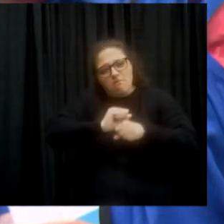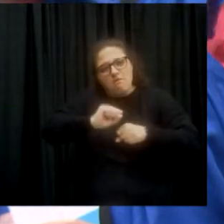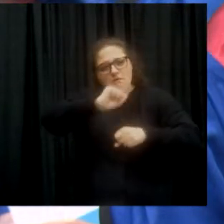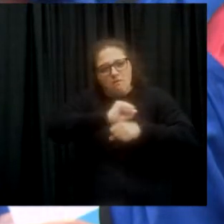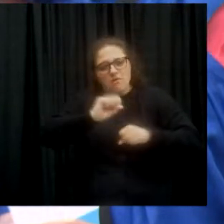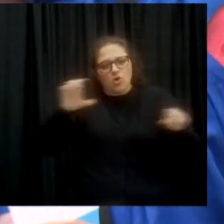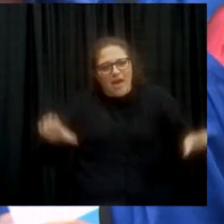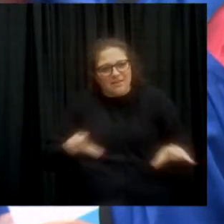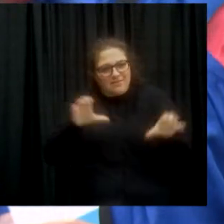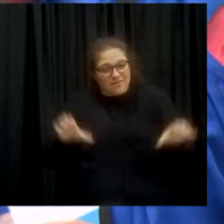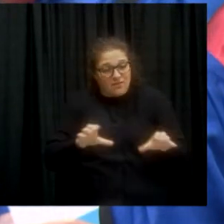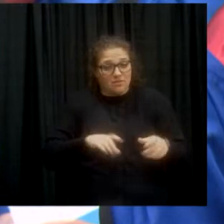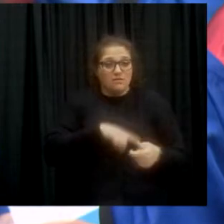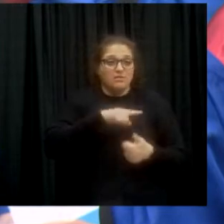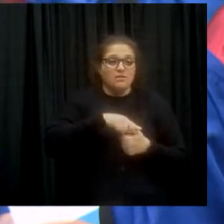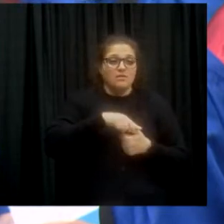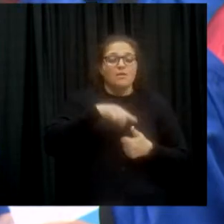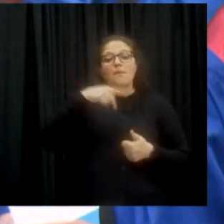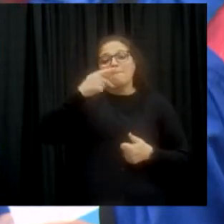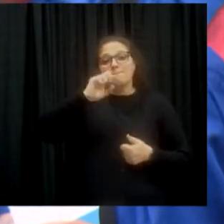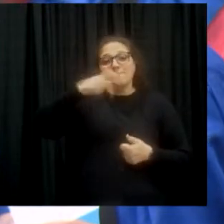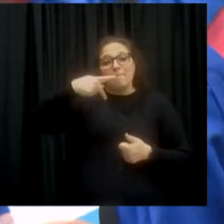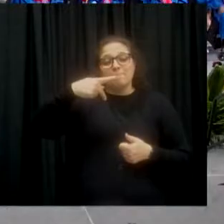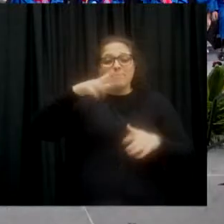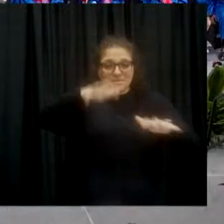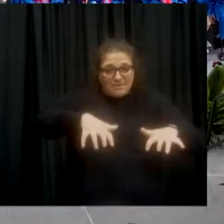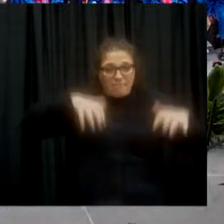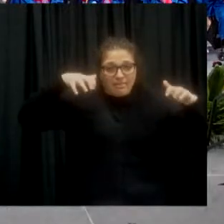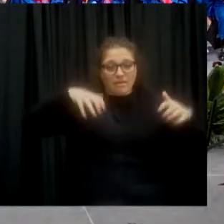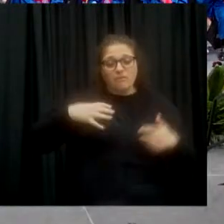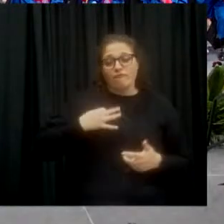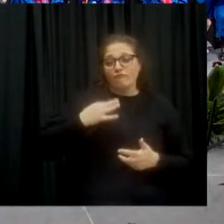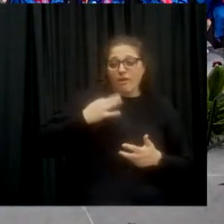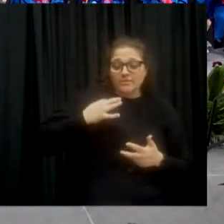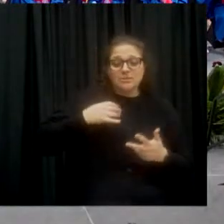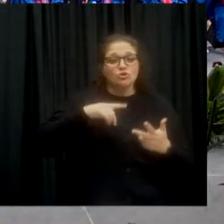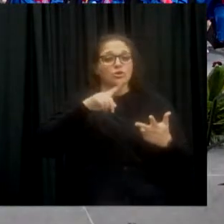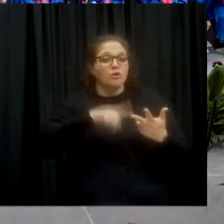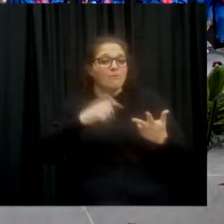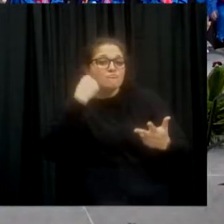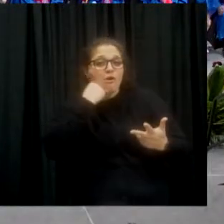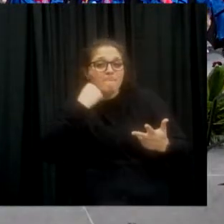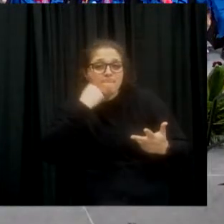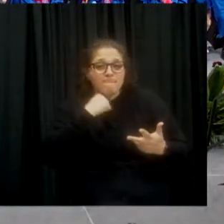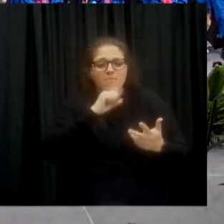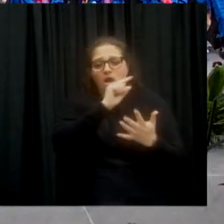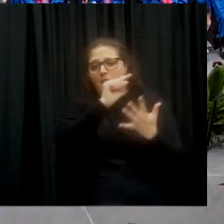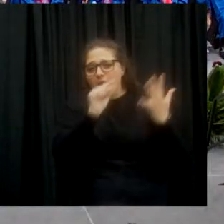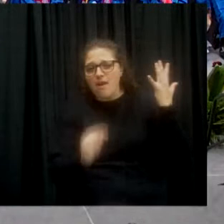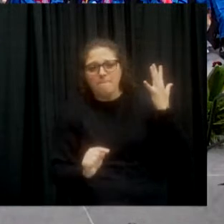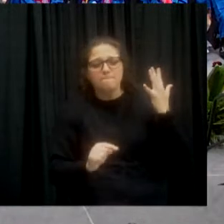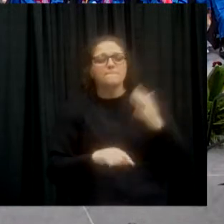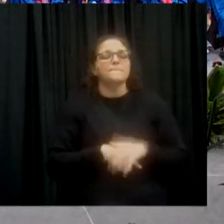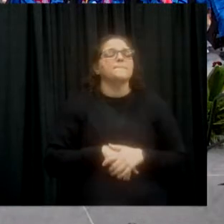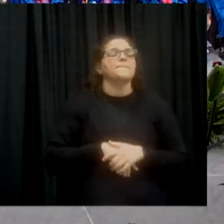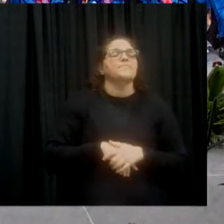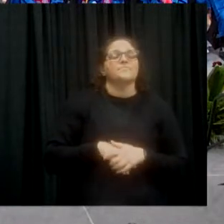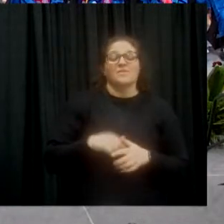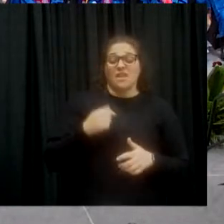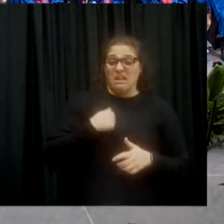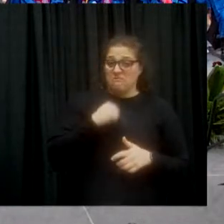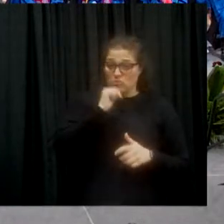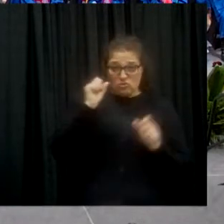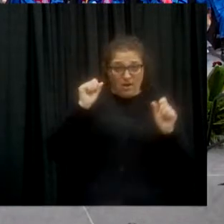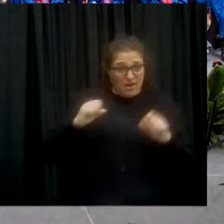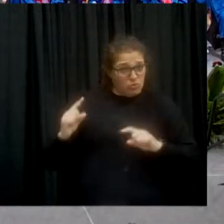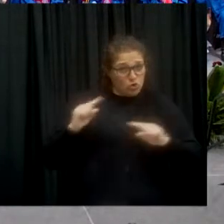our activities. Those include pep assembly, volunteering, prom, and so much more. Even though I wasn't